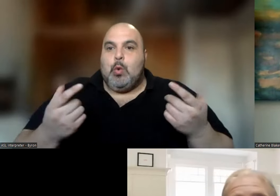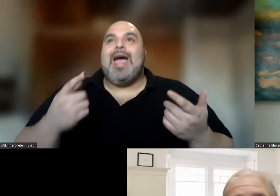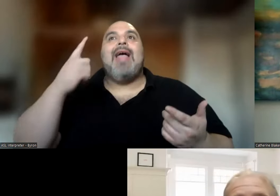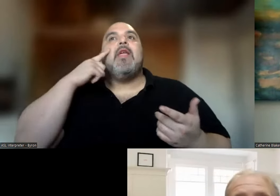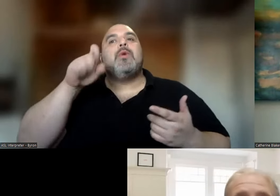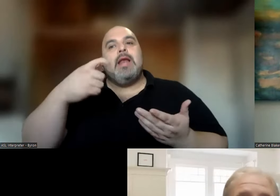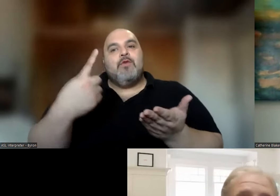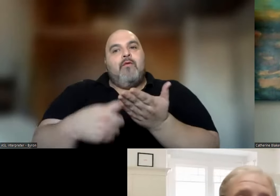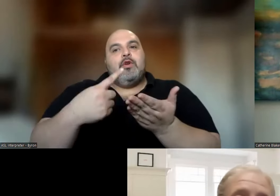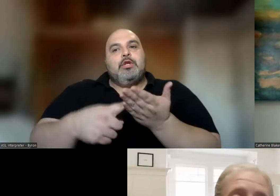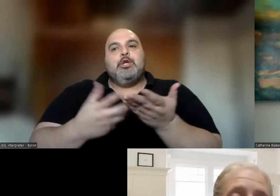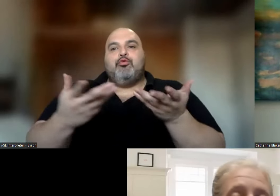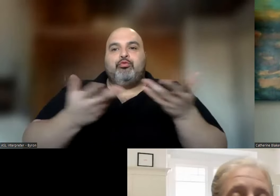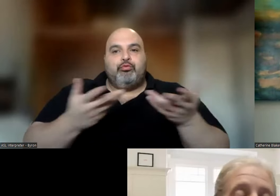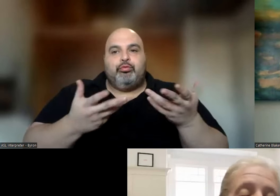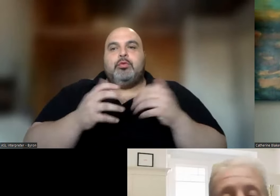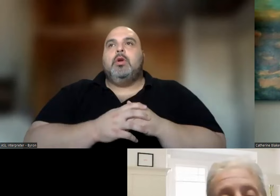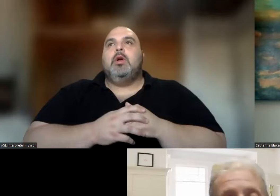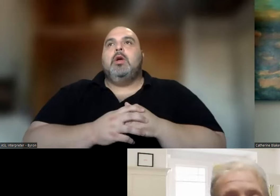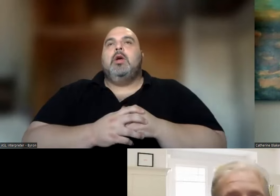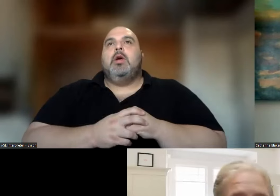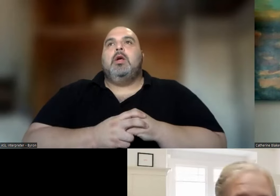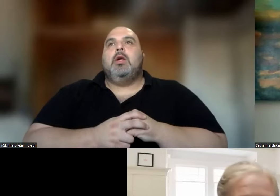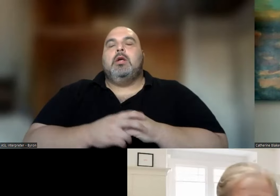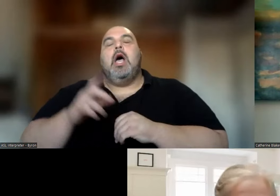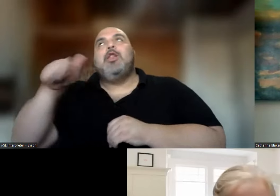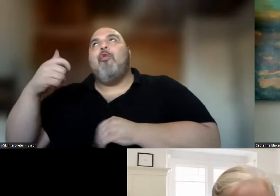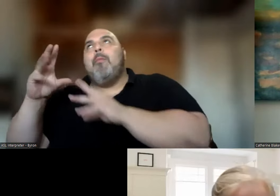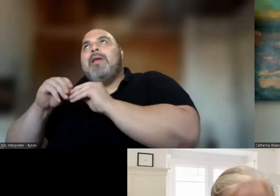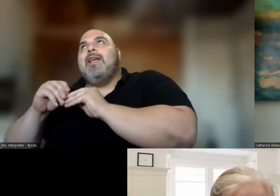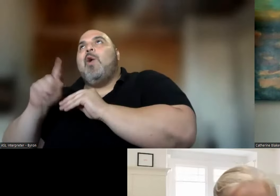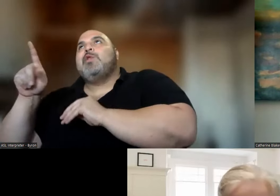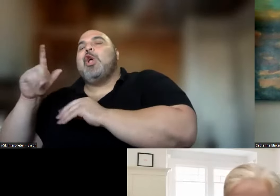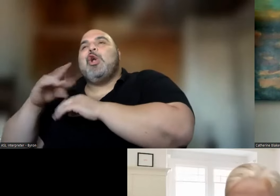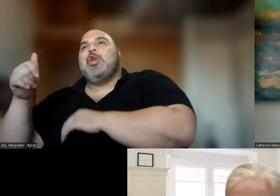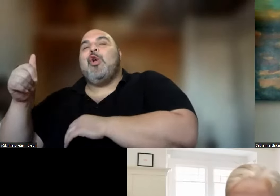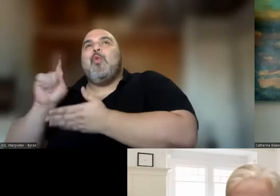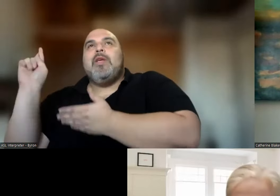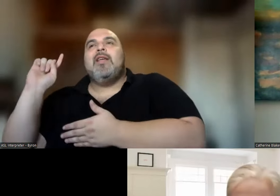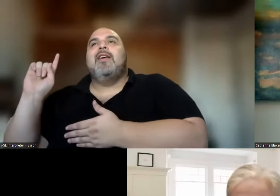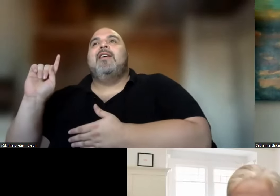conversations. This was prompted in another meeting I was in earlier in the week about